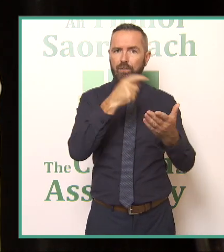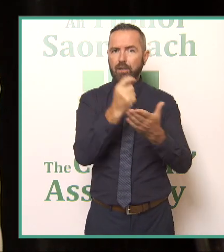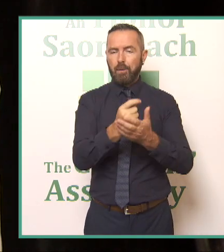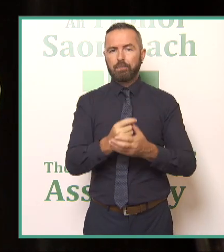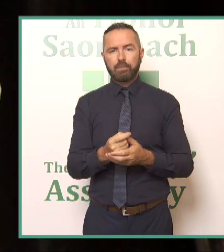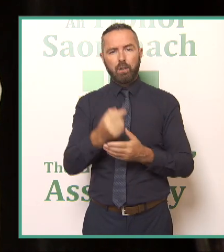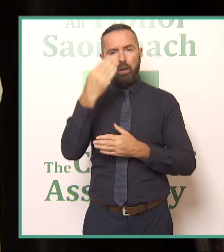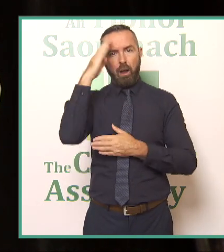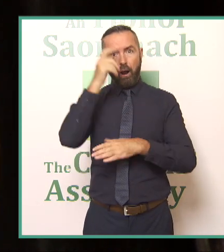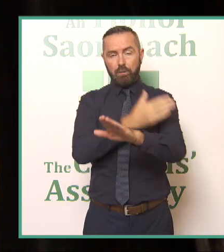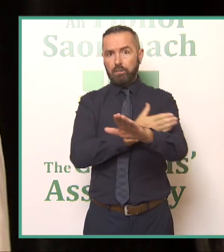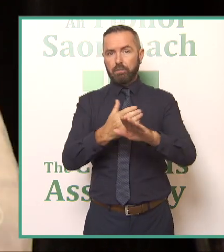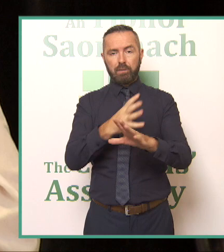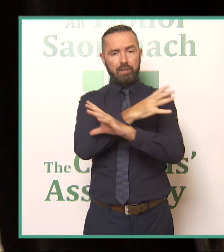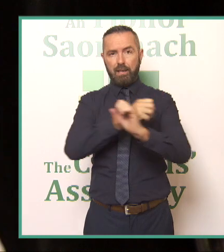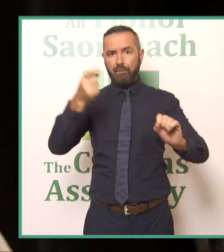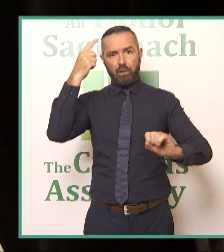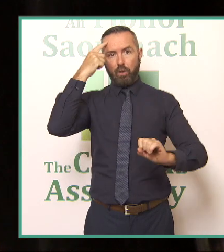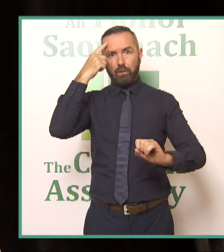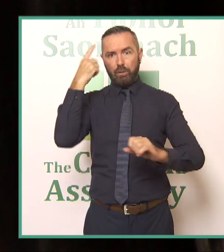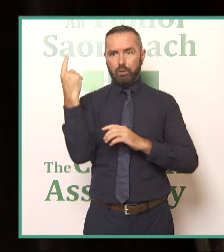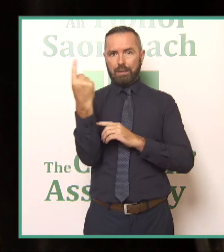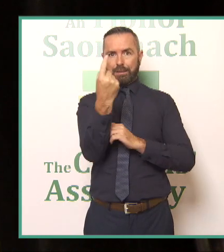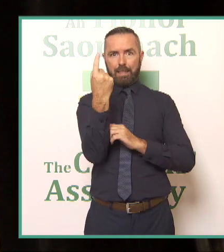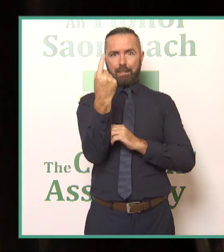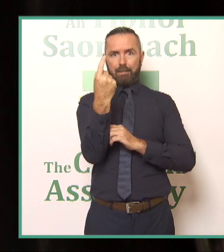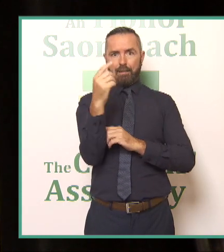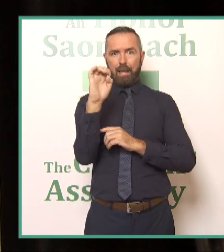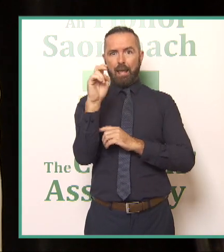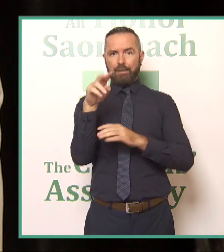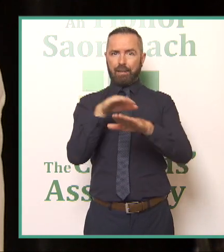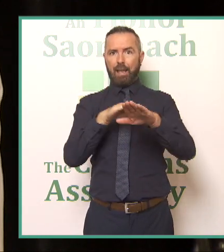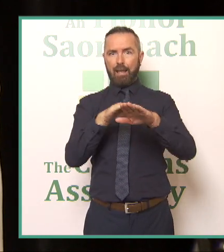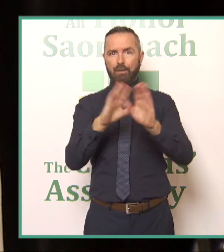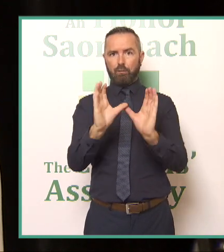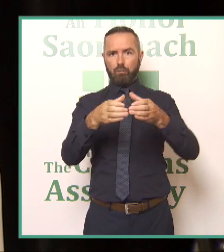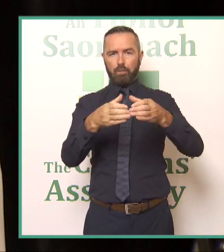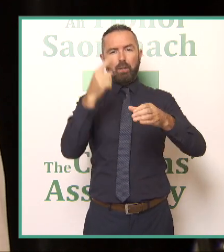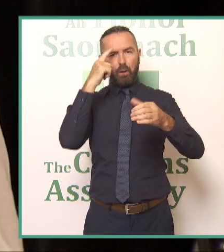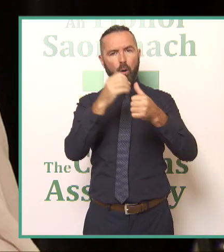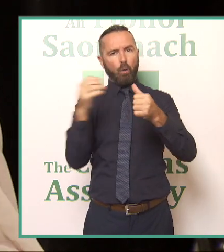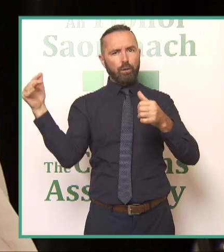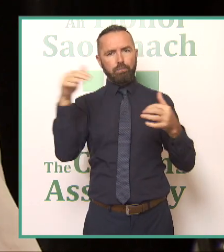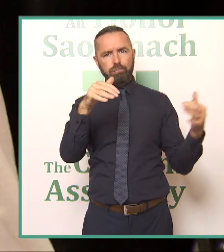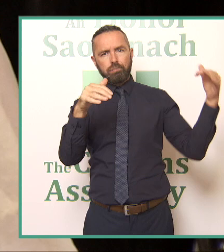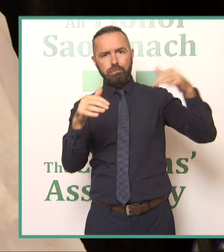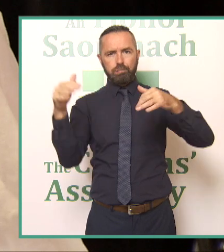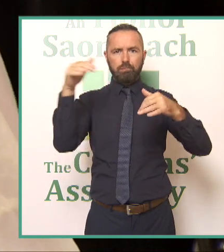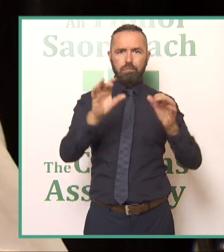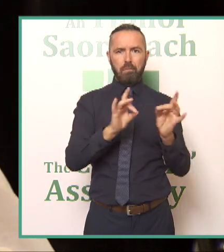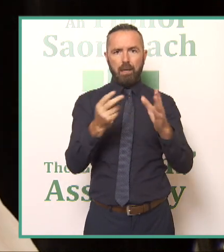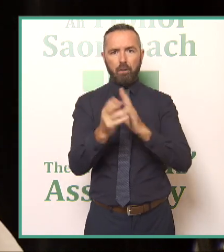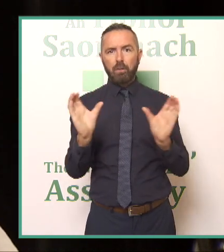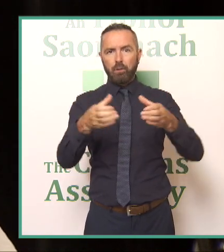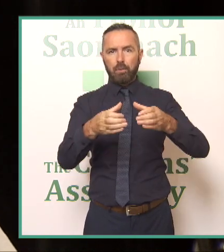the Irish from the very beginning never thought that they were a single ethnic group. They thought they were made up of many different waves of people. And as each